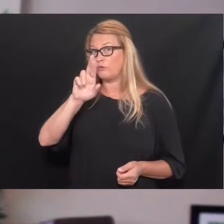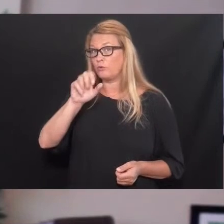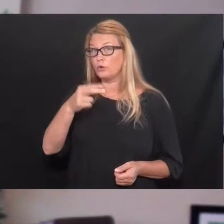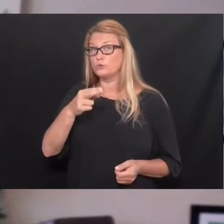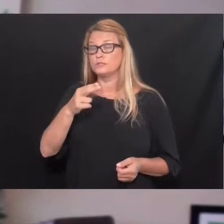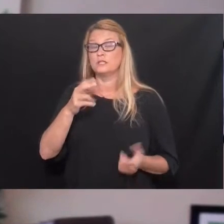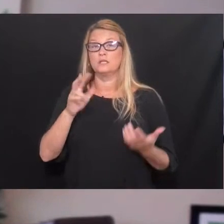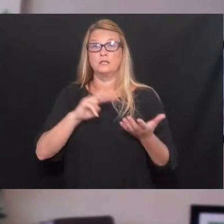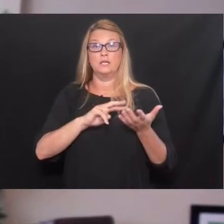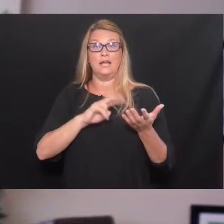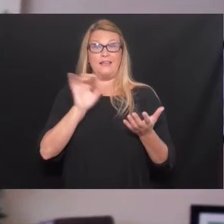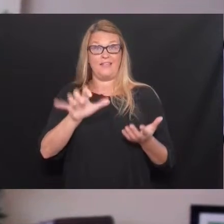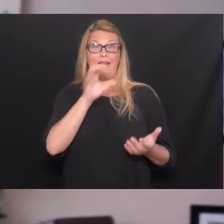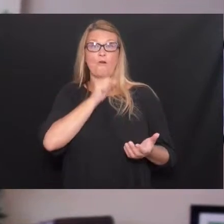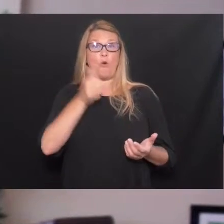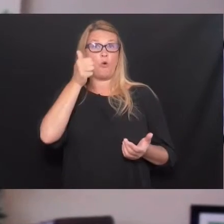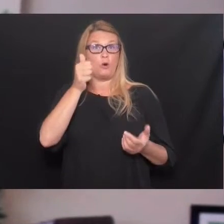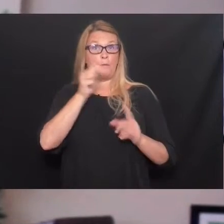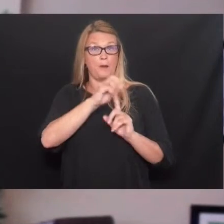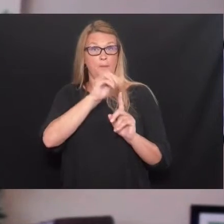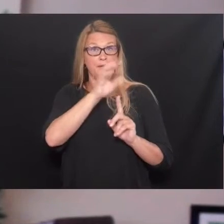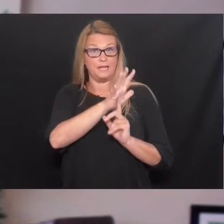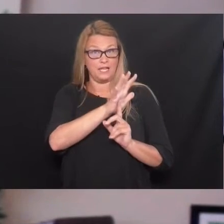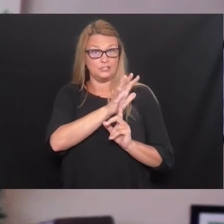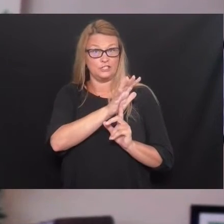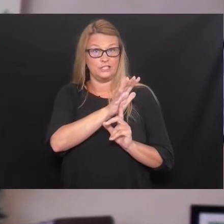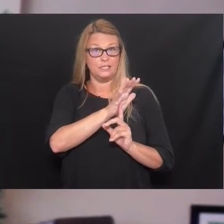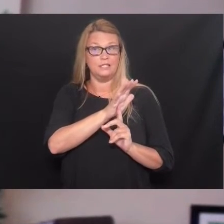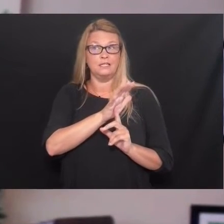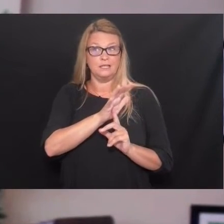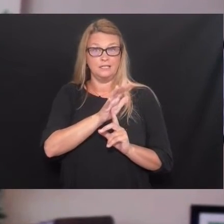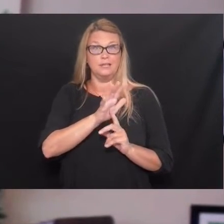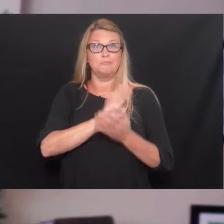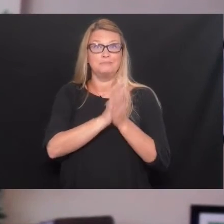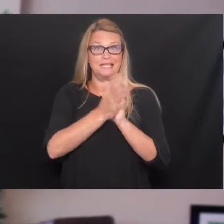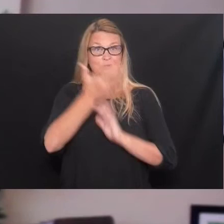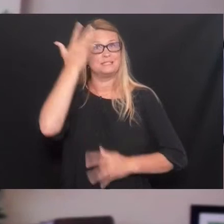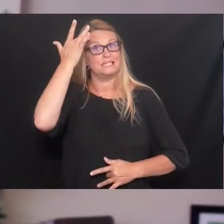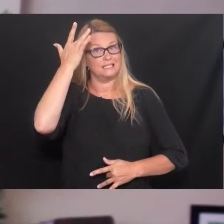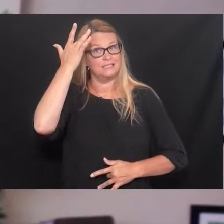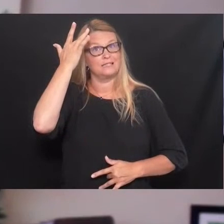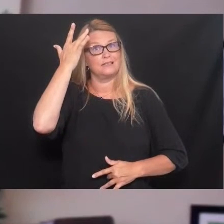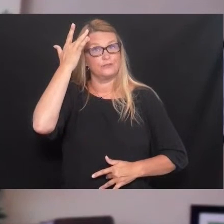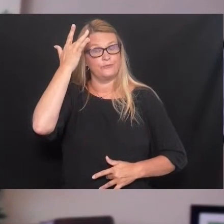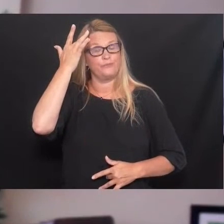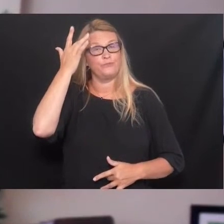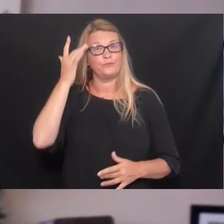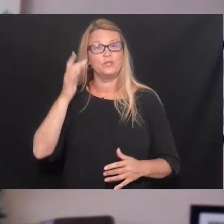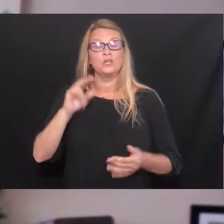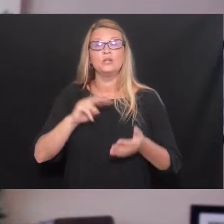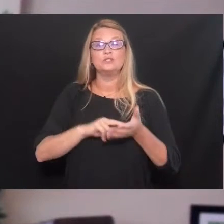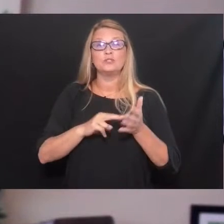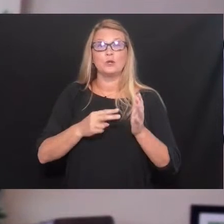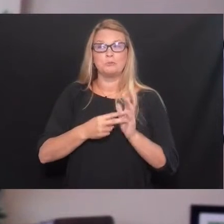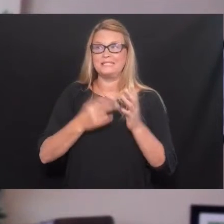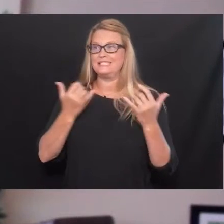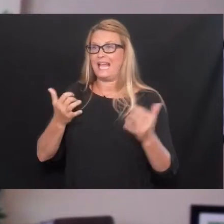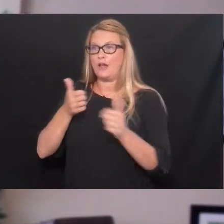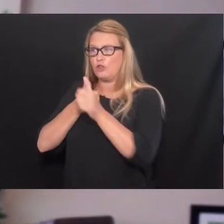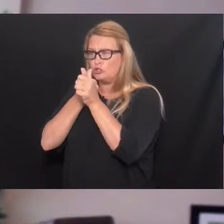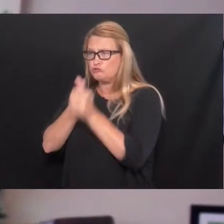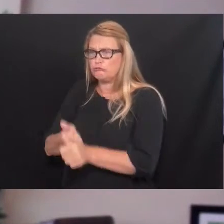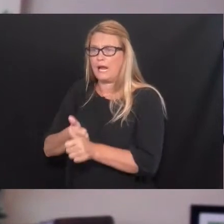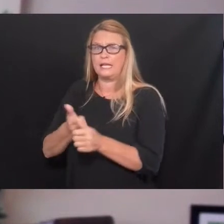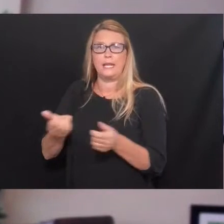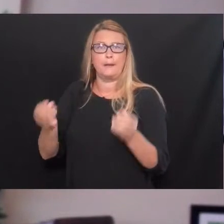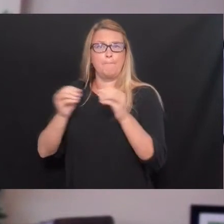older population that had other medical illnesses. They saw them get sick. And as they tracked more severe illness in